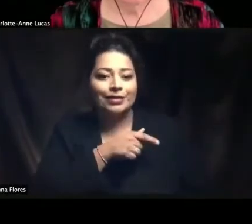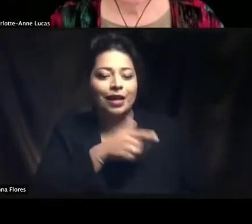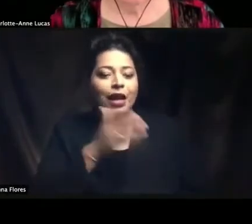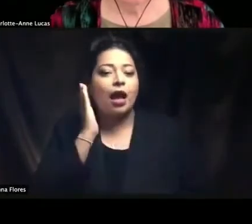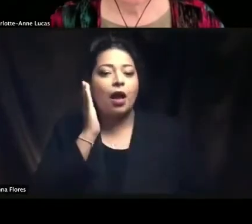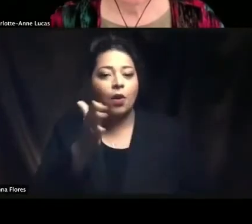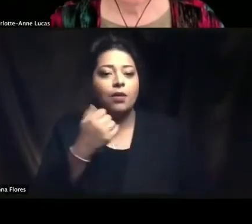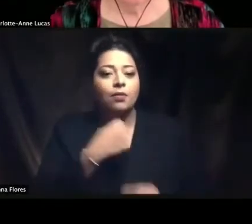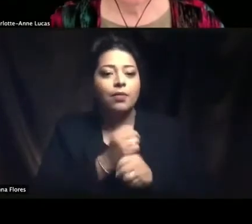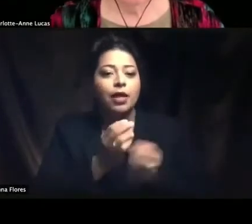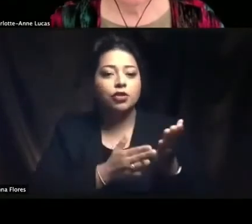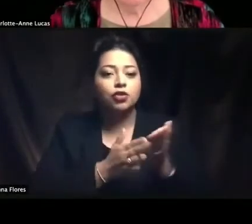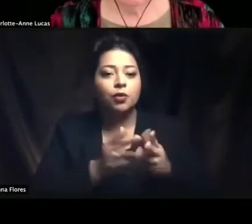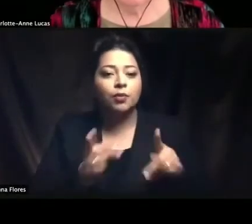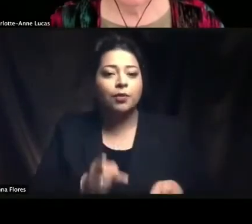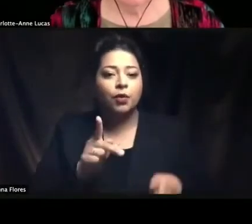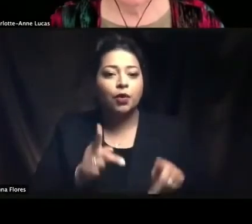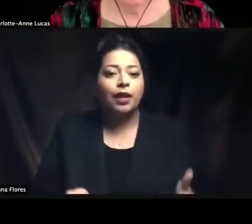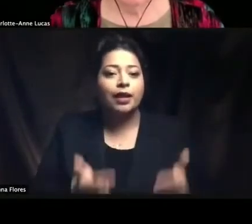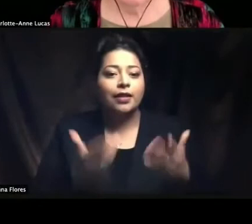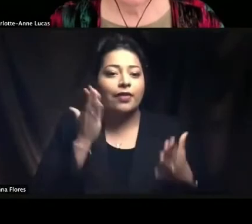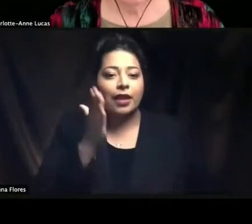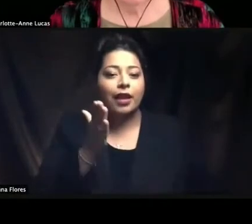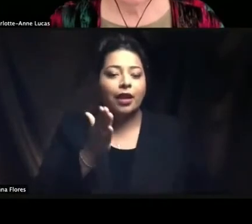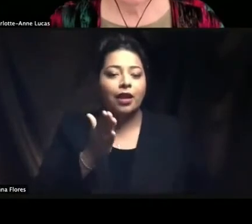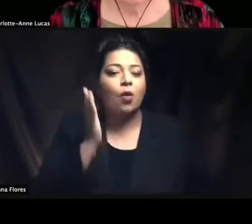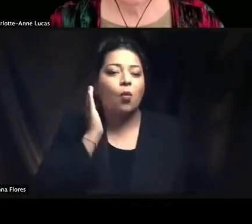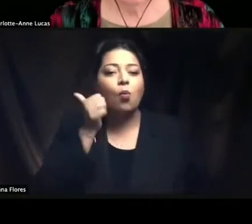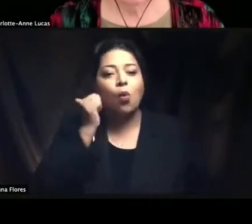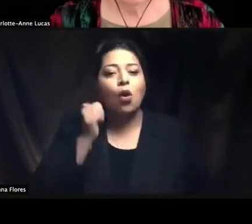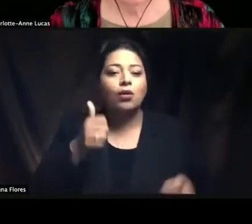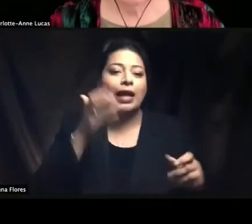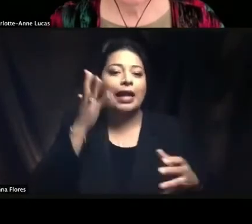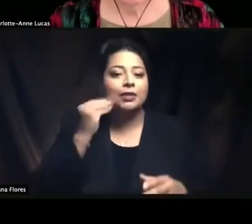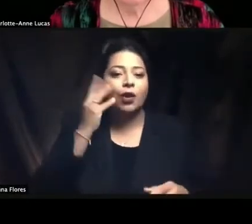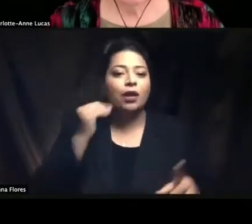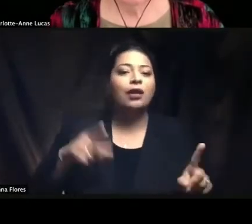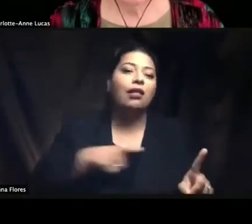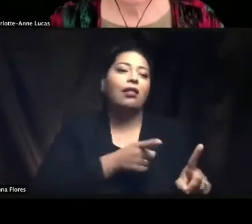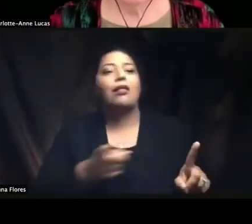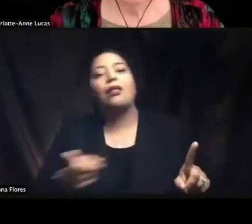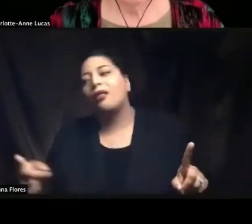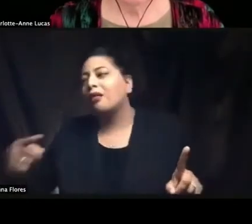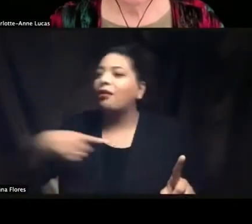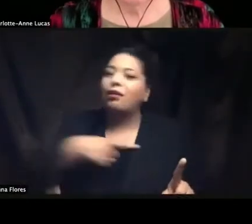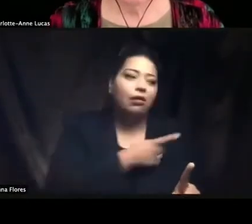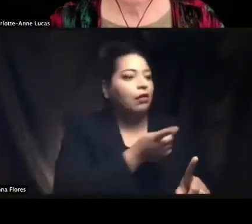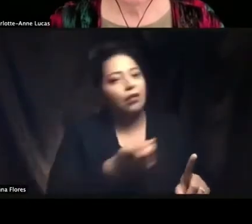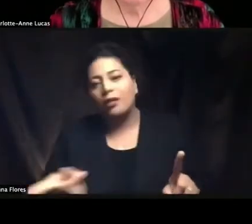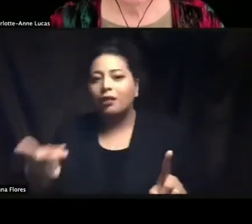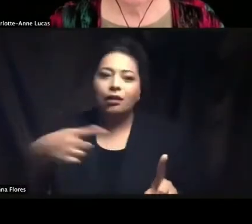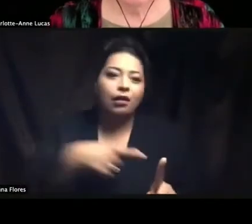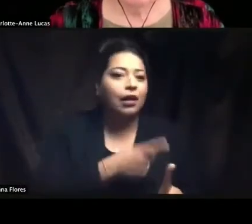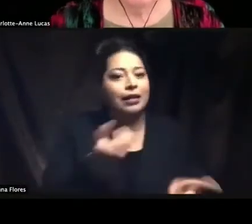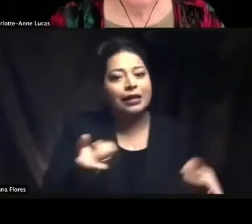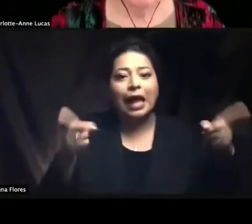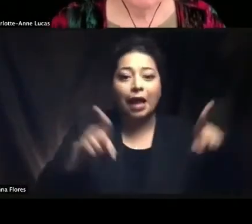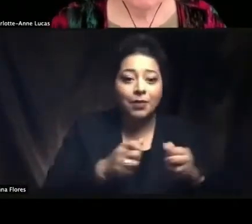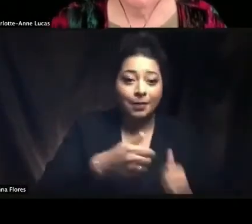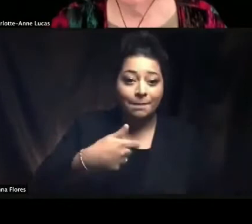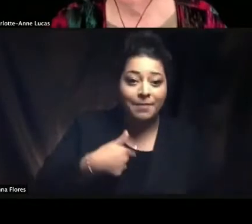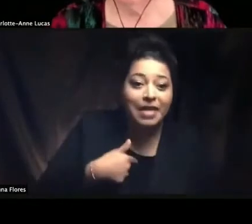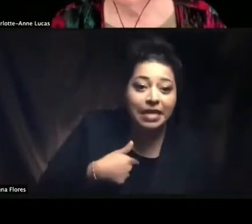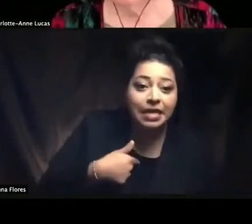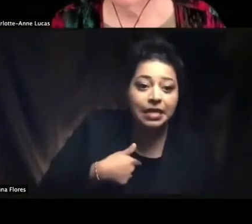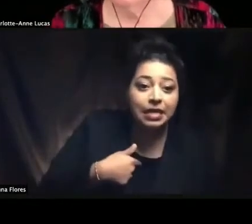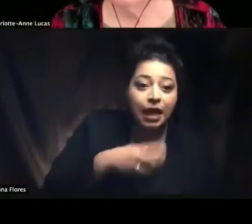that the residents are not given the runaround anymore. This has specifically happened to me and to my neighbors and to many